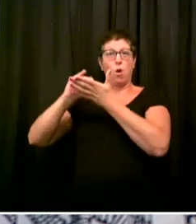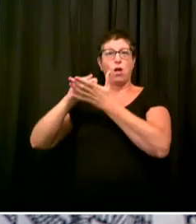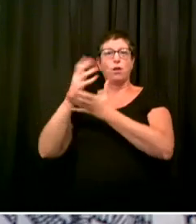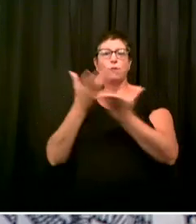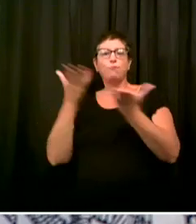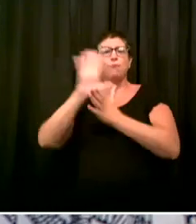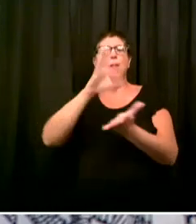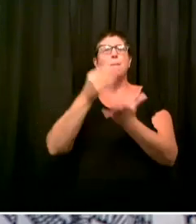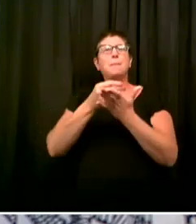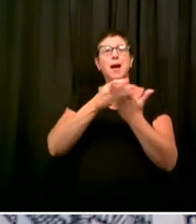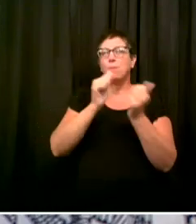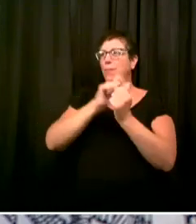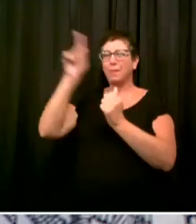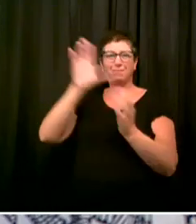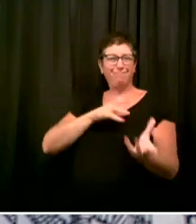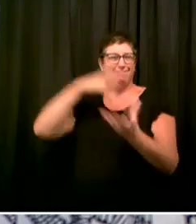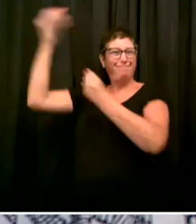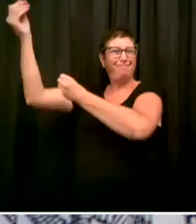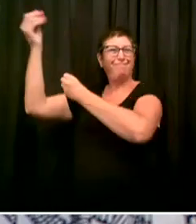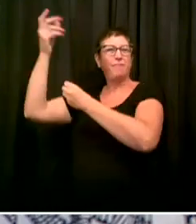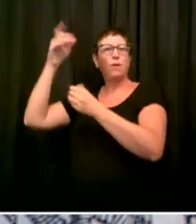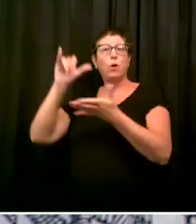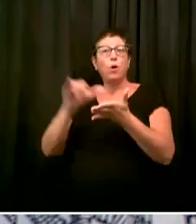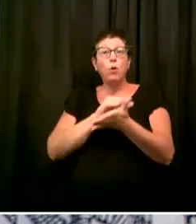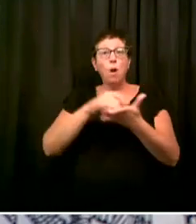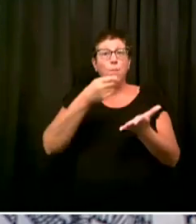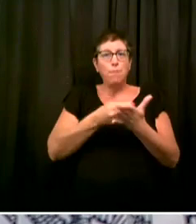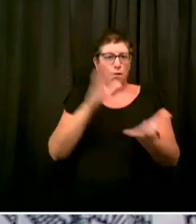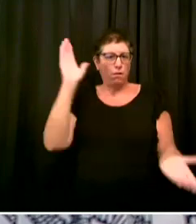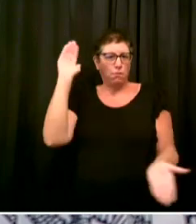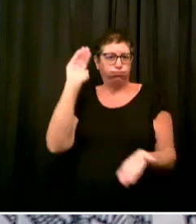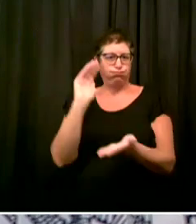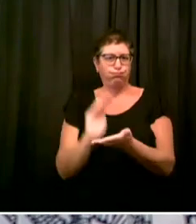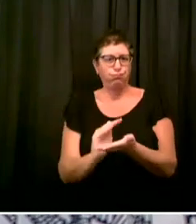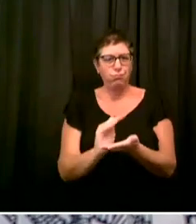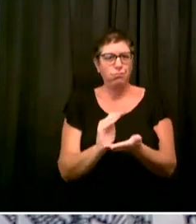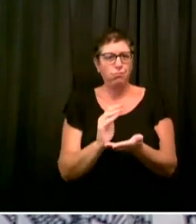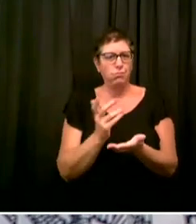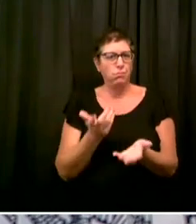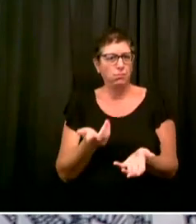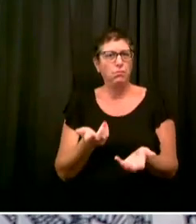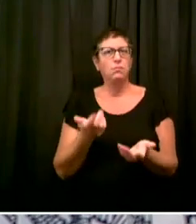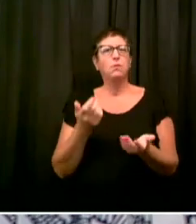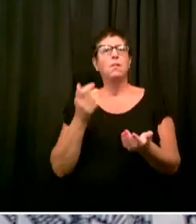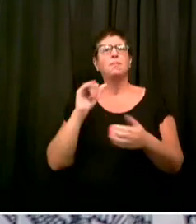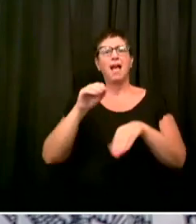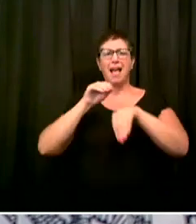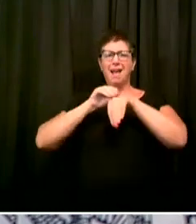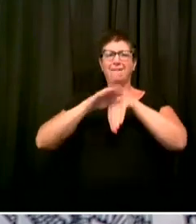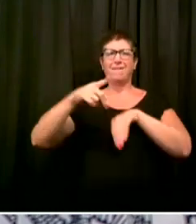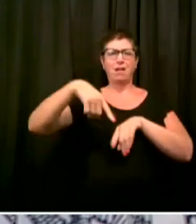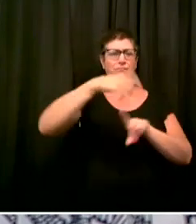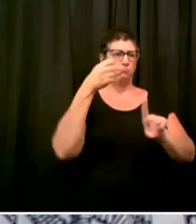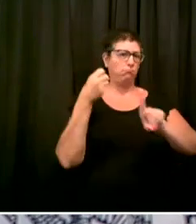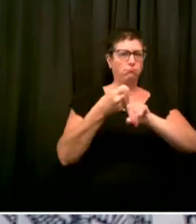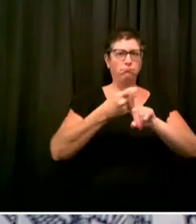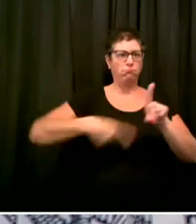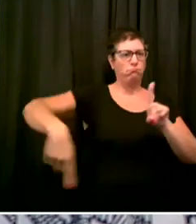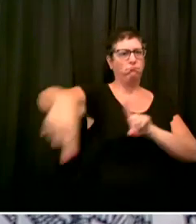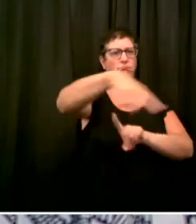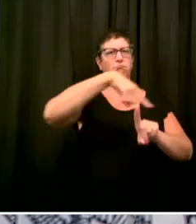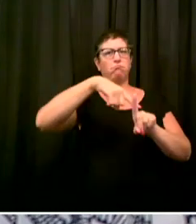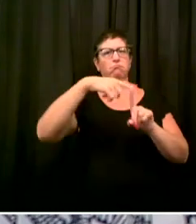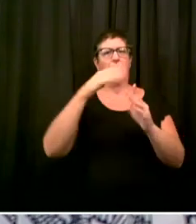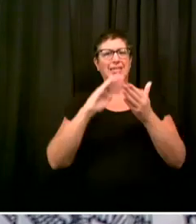that New York is in a death spiral. And they say the things that normally keep them here are no longer available to them, so why